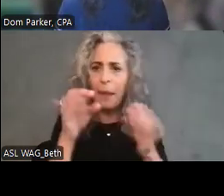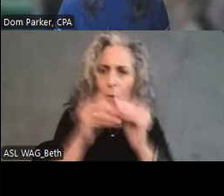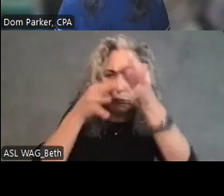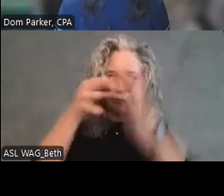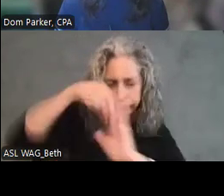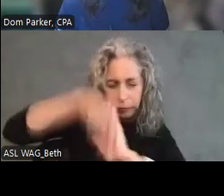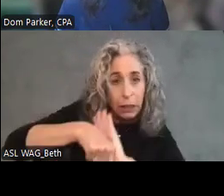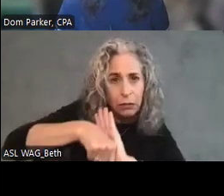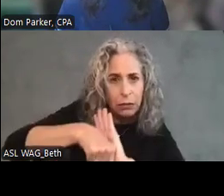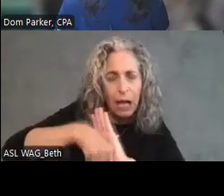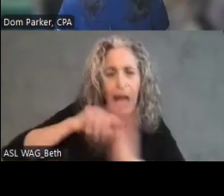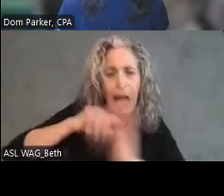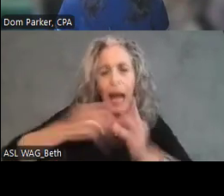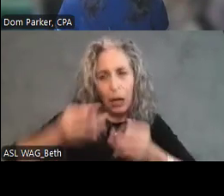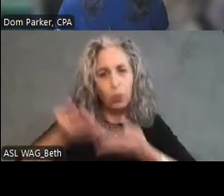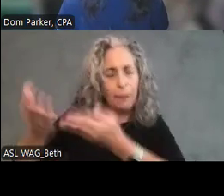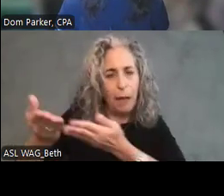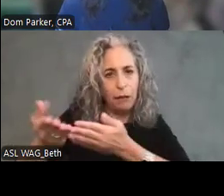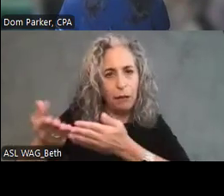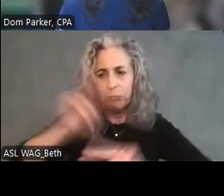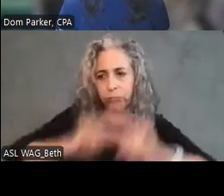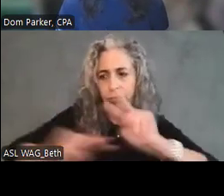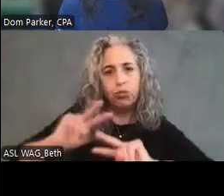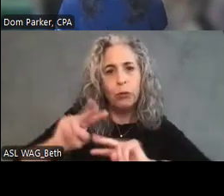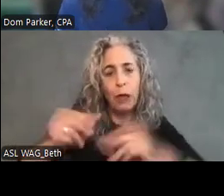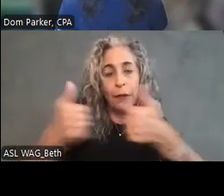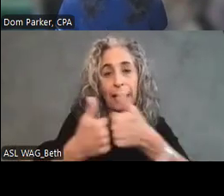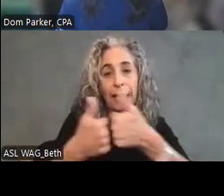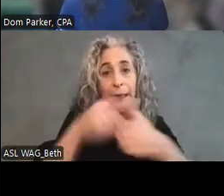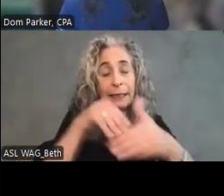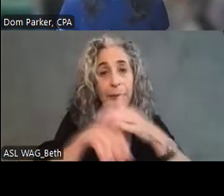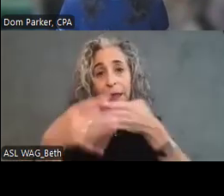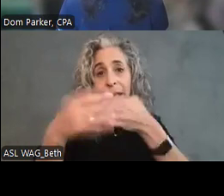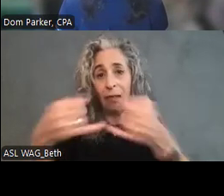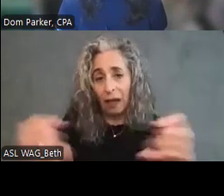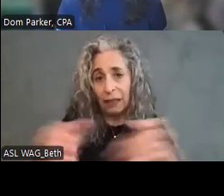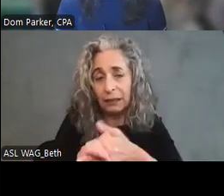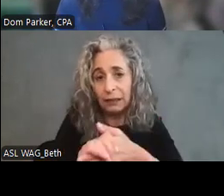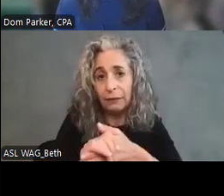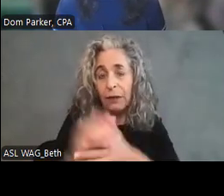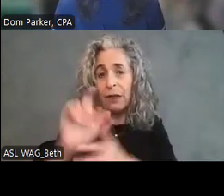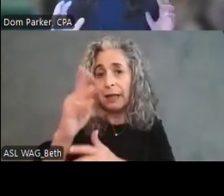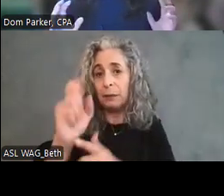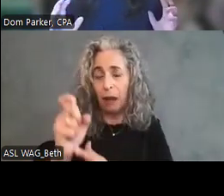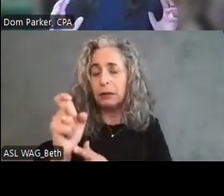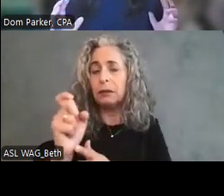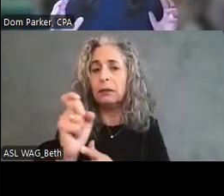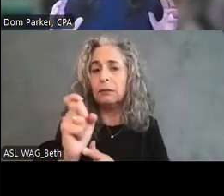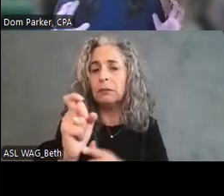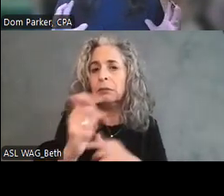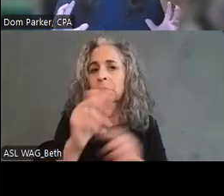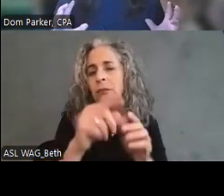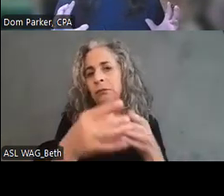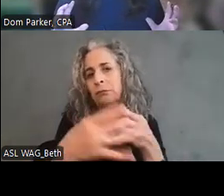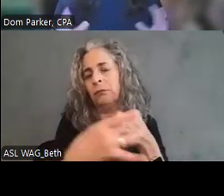I would highly recommend checking out the gaming accessibility guidelines and the Xbox accessibility guidelines.